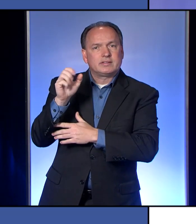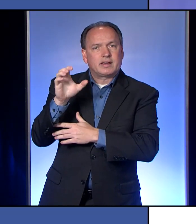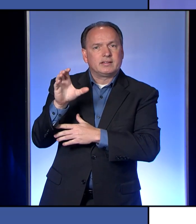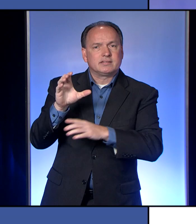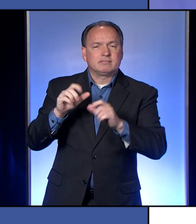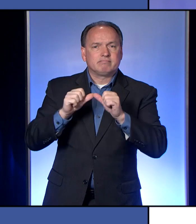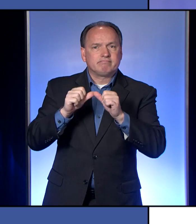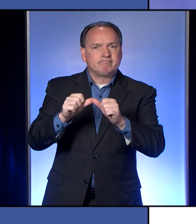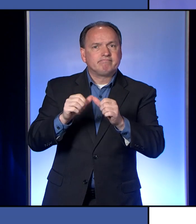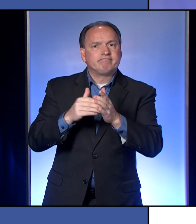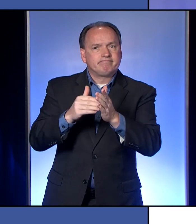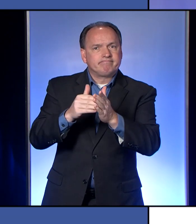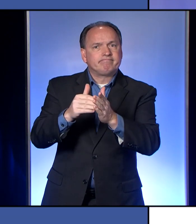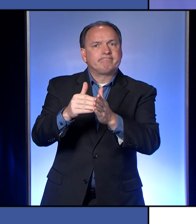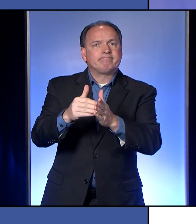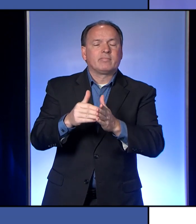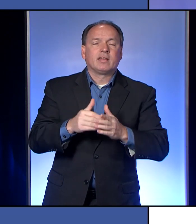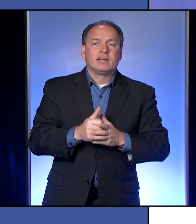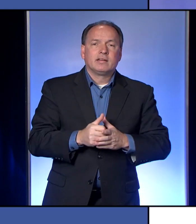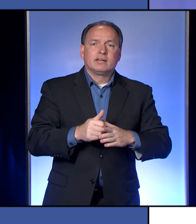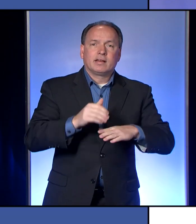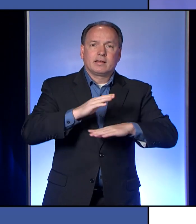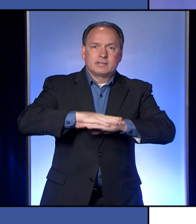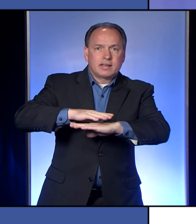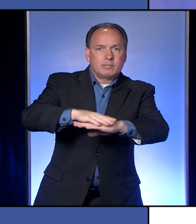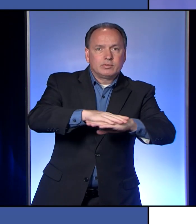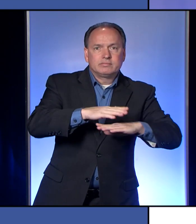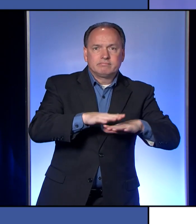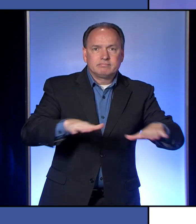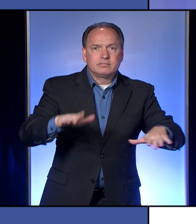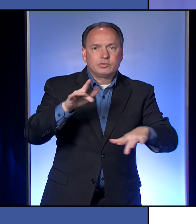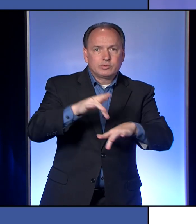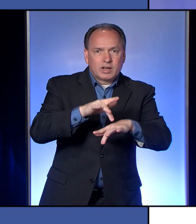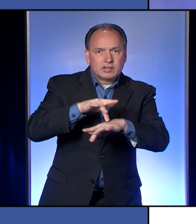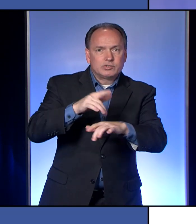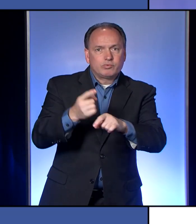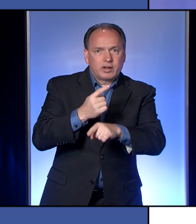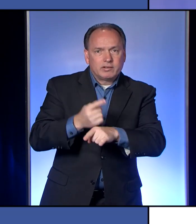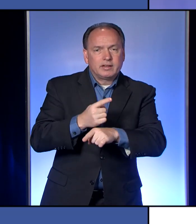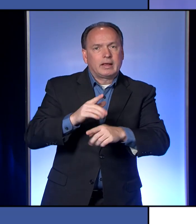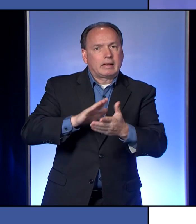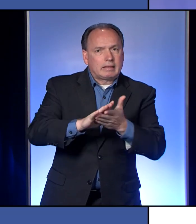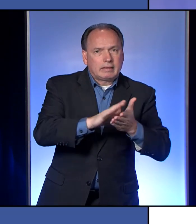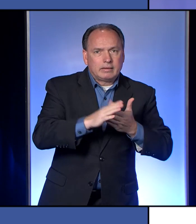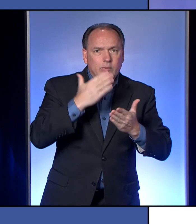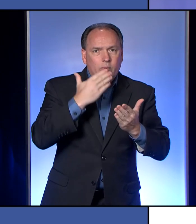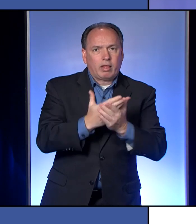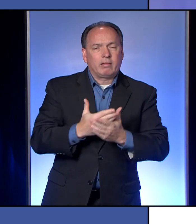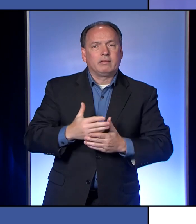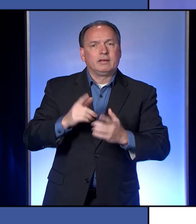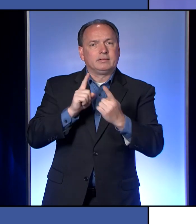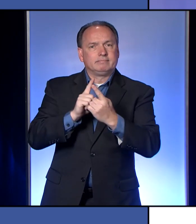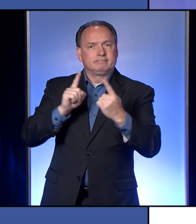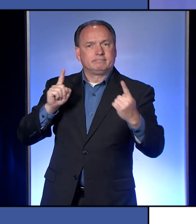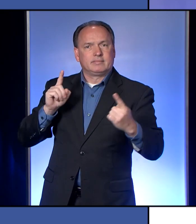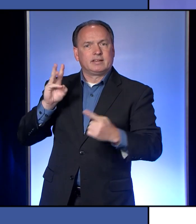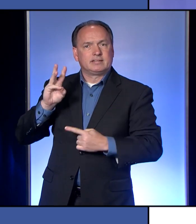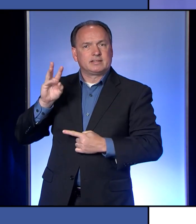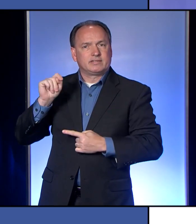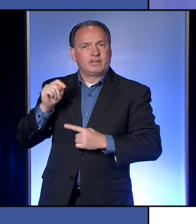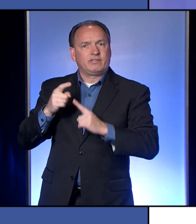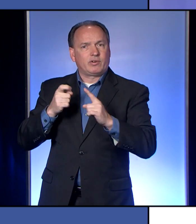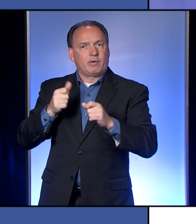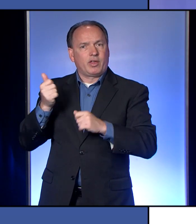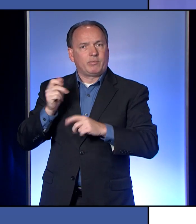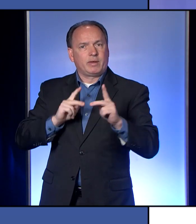frequently. Sanitize the surfaces that you touch and others touch regularly. Keep your 6-foot distance from others